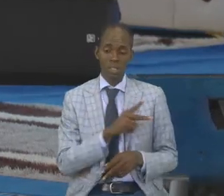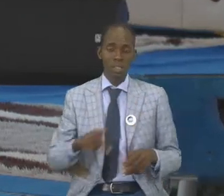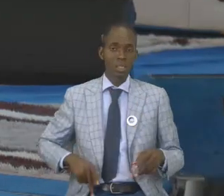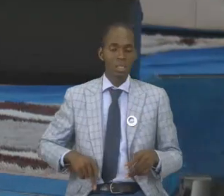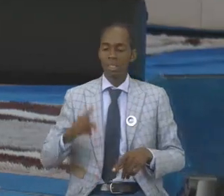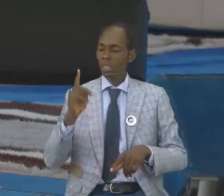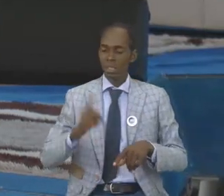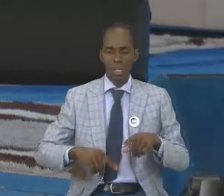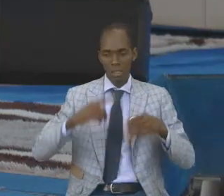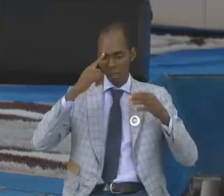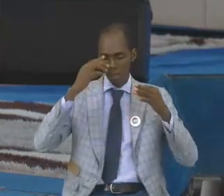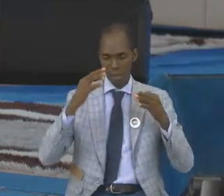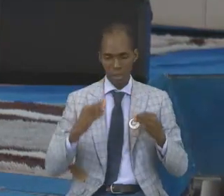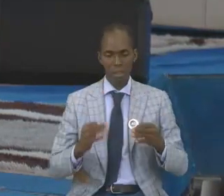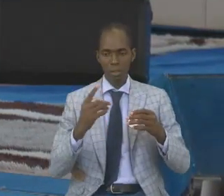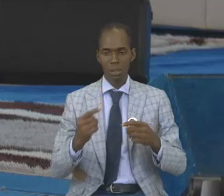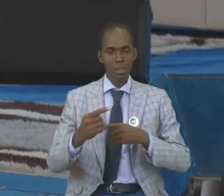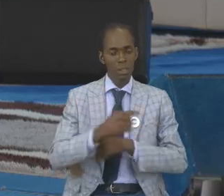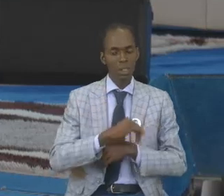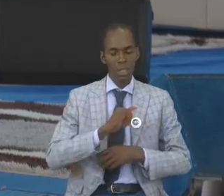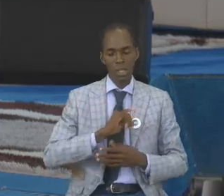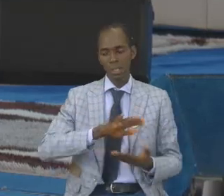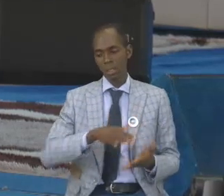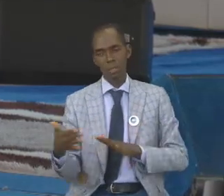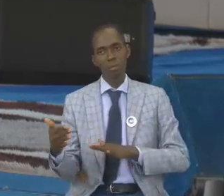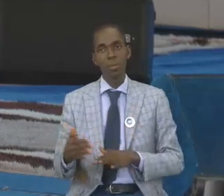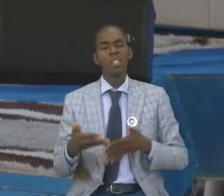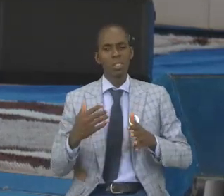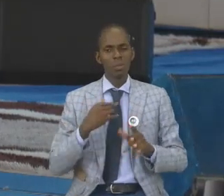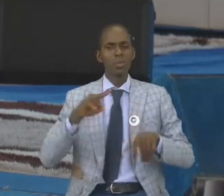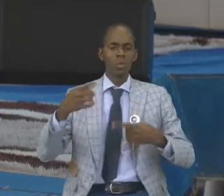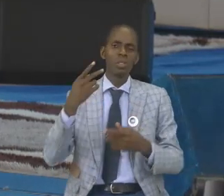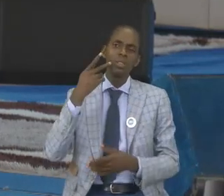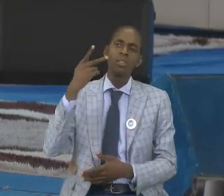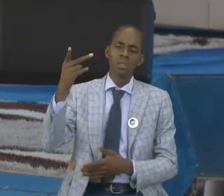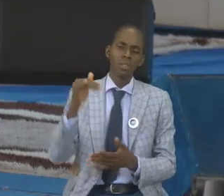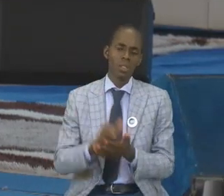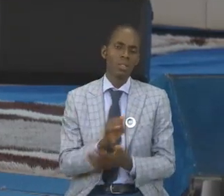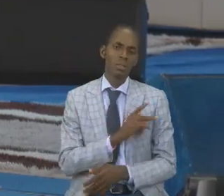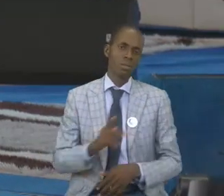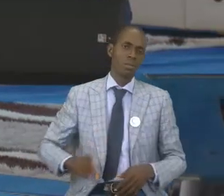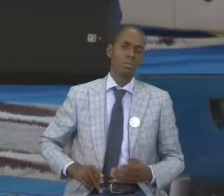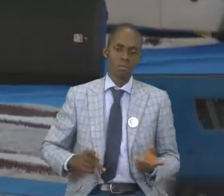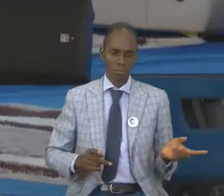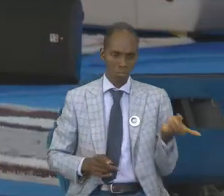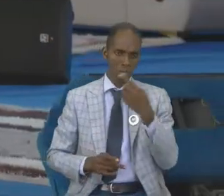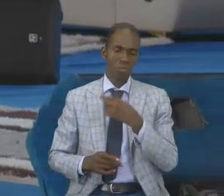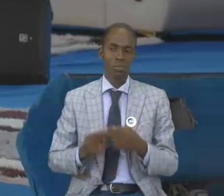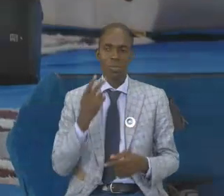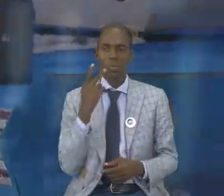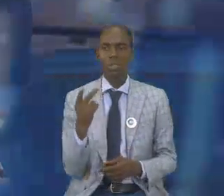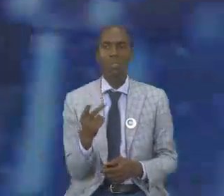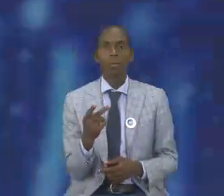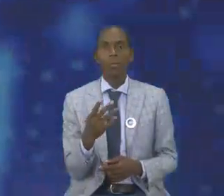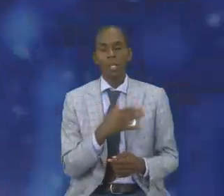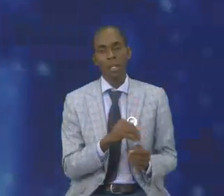determine the day I leave this earth. Let me go and see that Nebuchadnezzar. And then he came in.